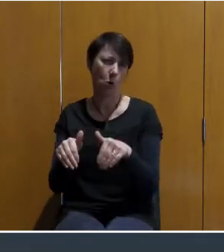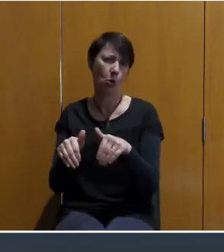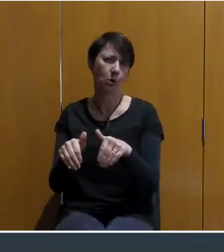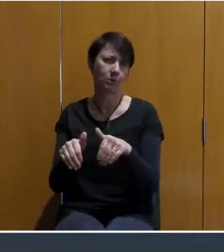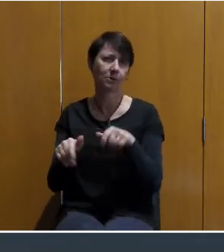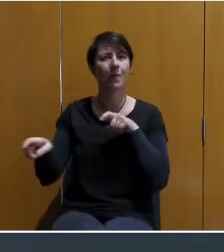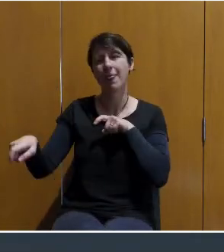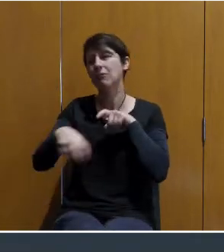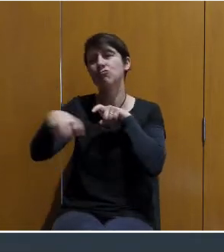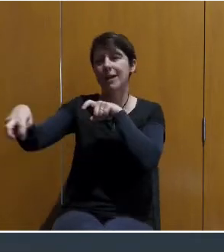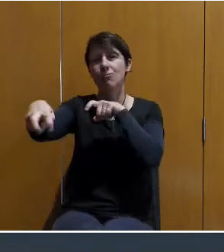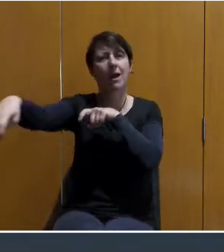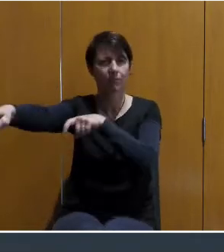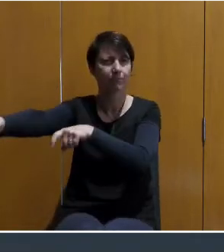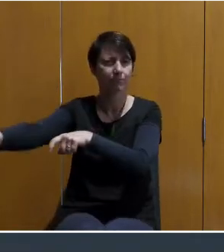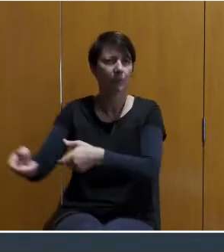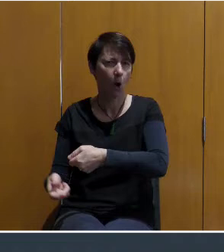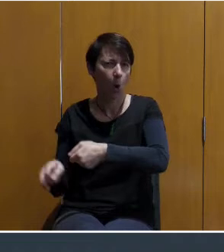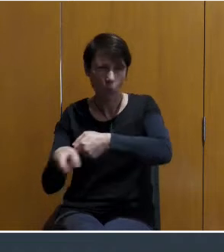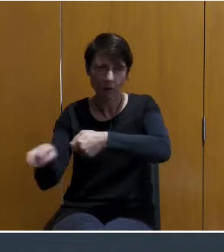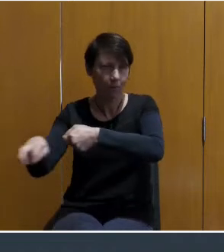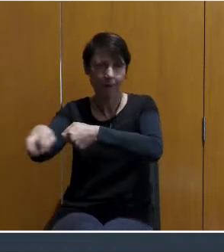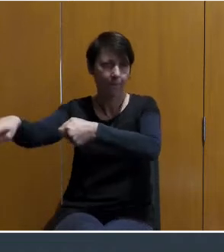think it's really important there.